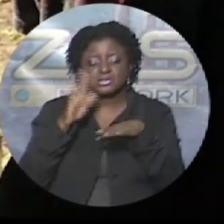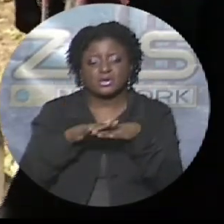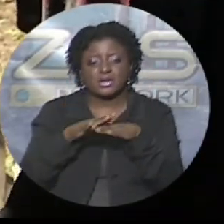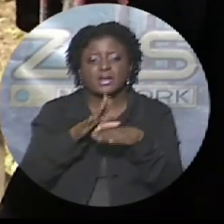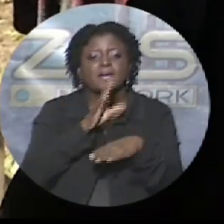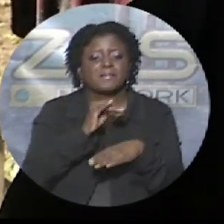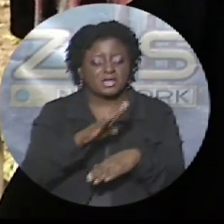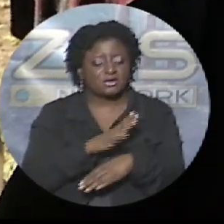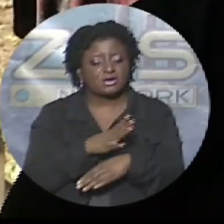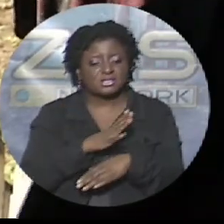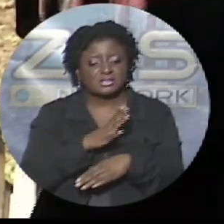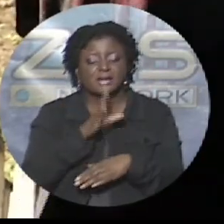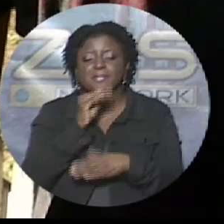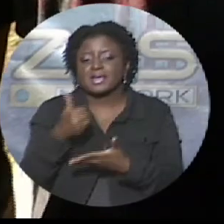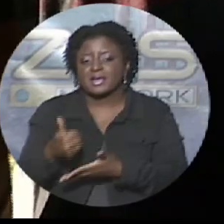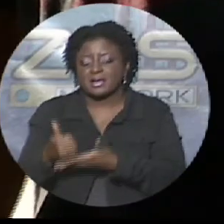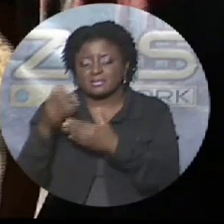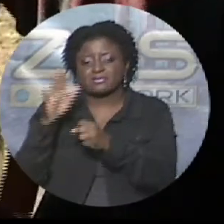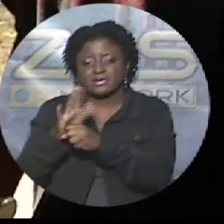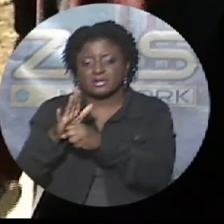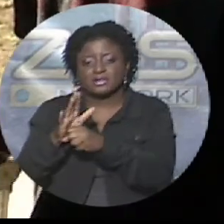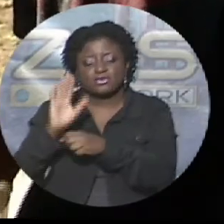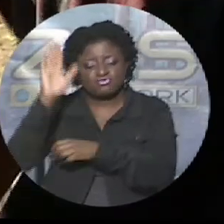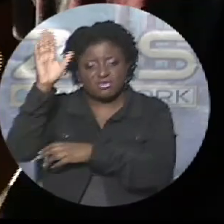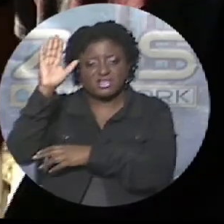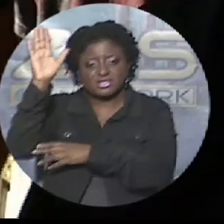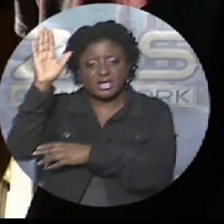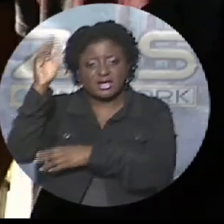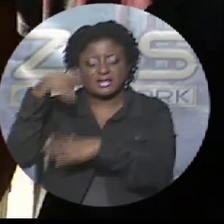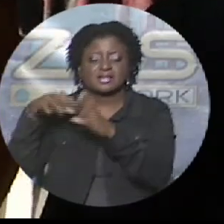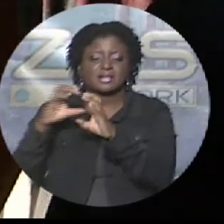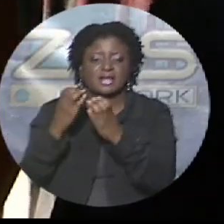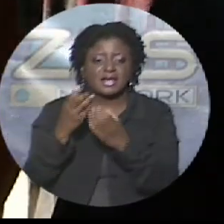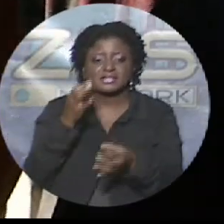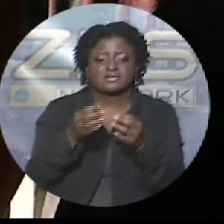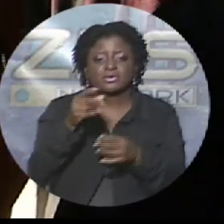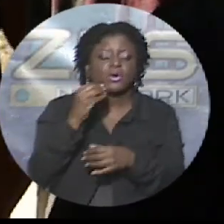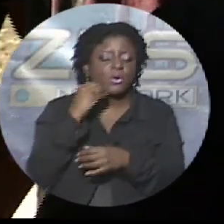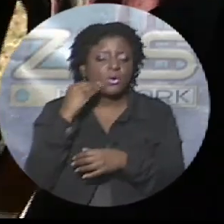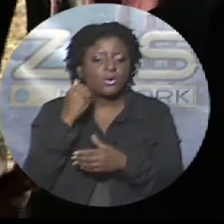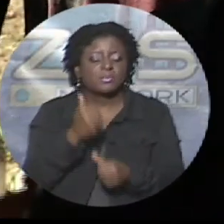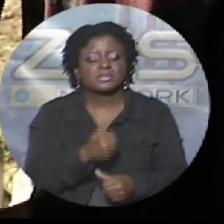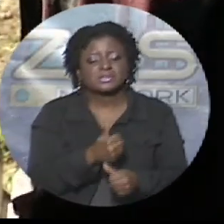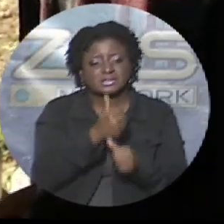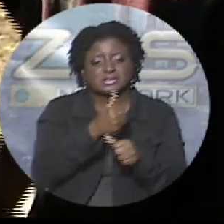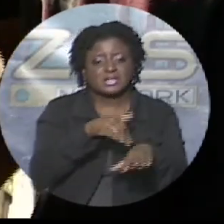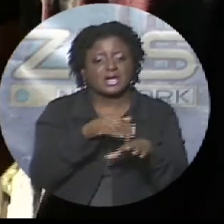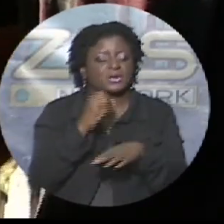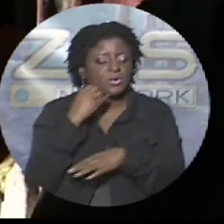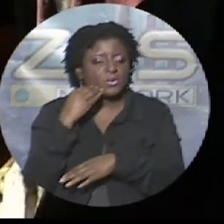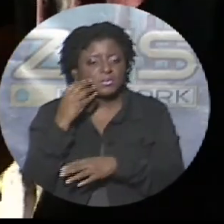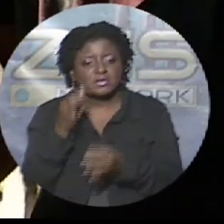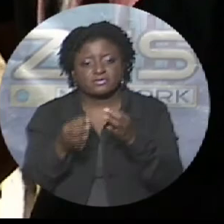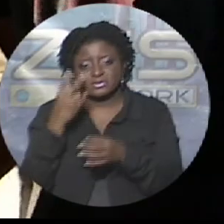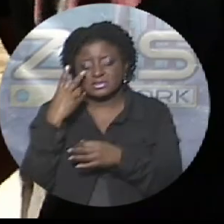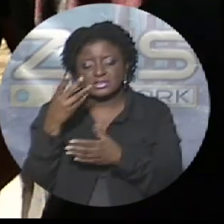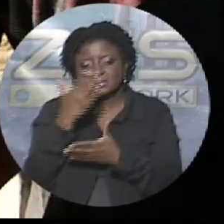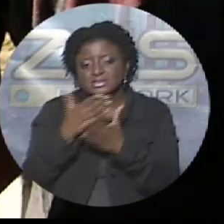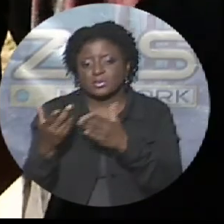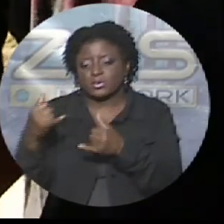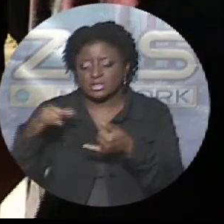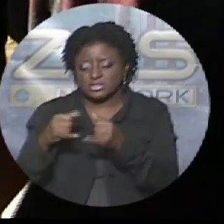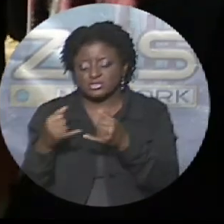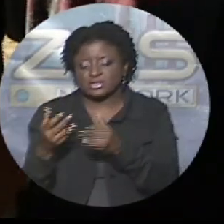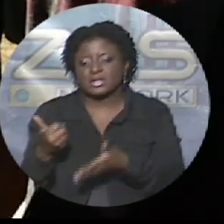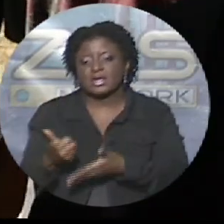another, raising your hand if you're in class, if you're home, assisting at home, if you see someone injured, reaching